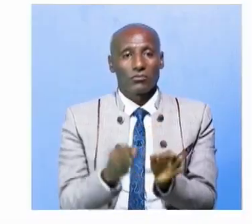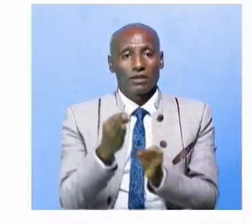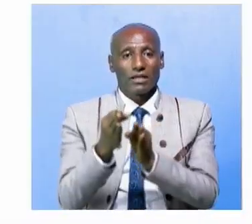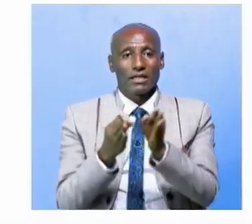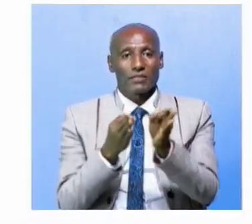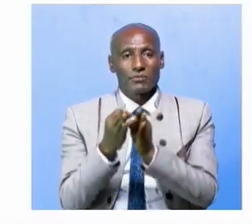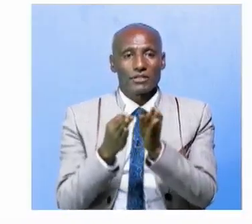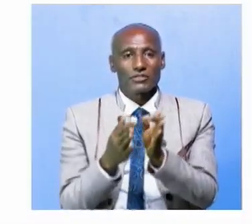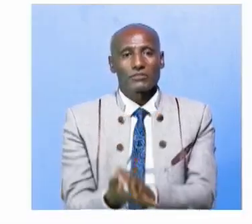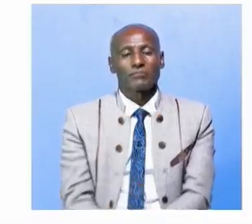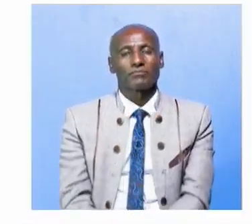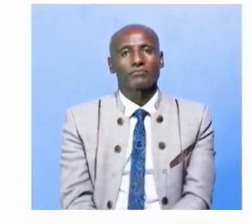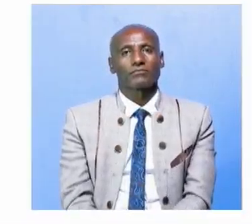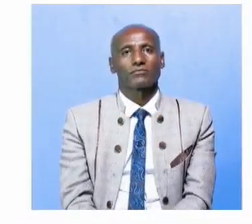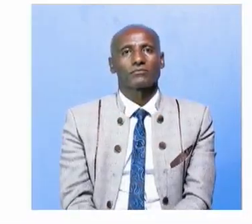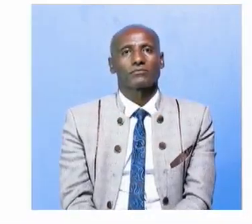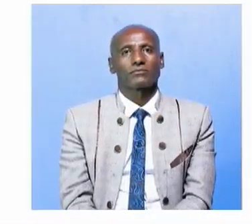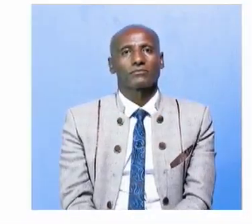expressions.